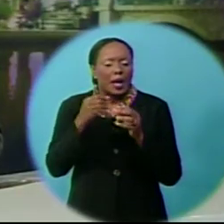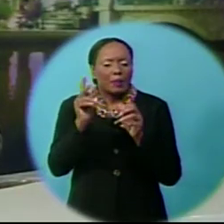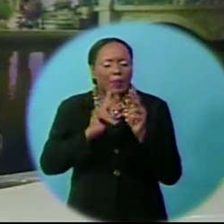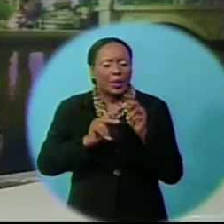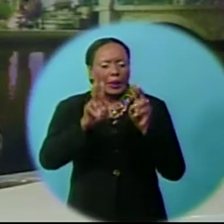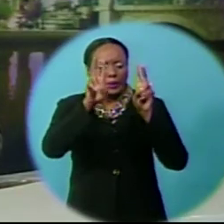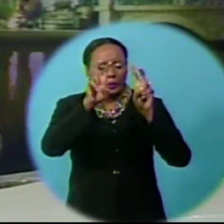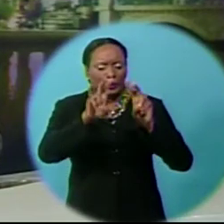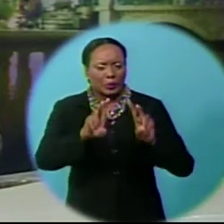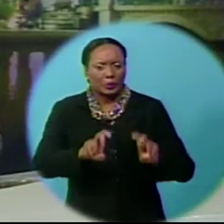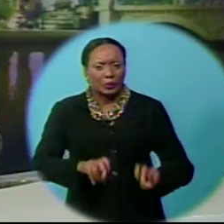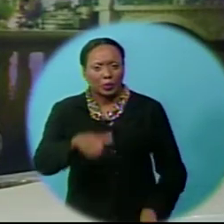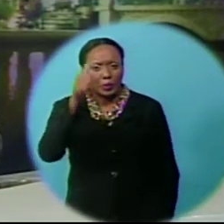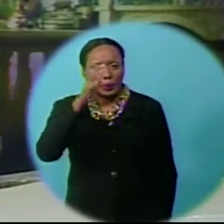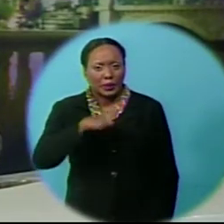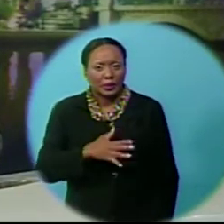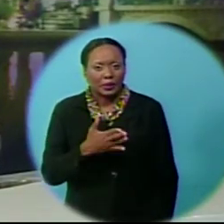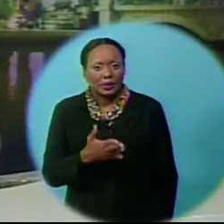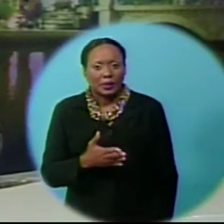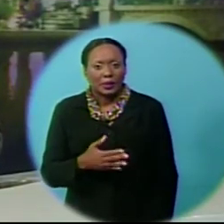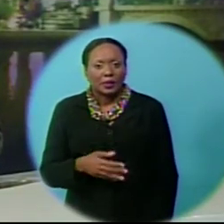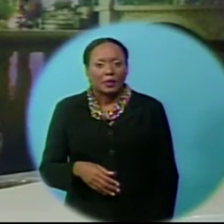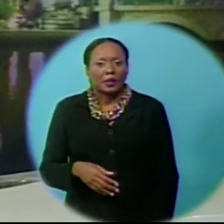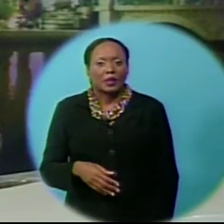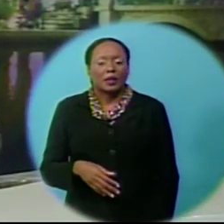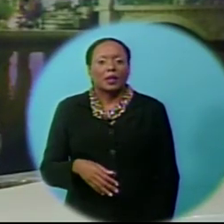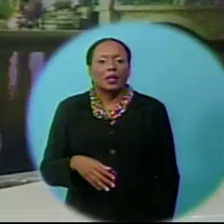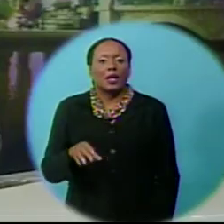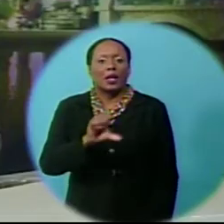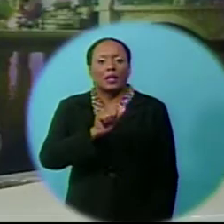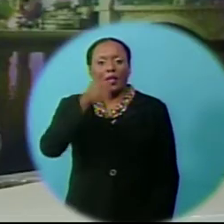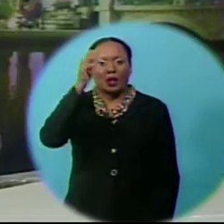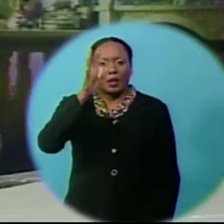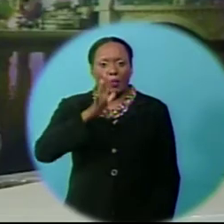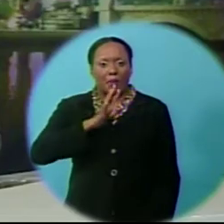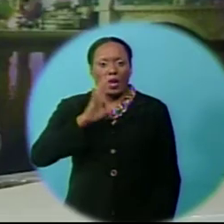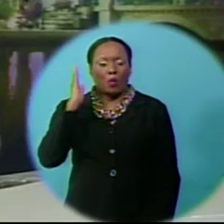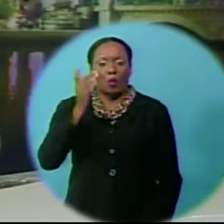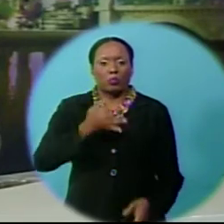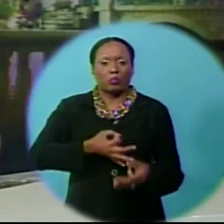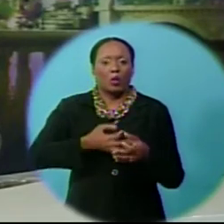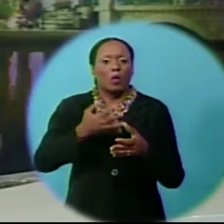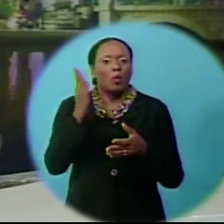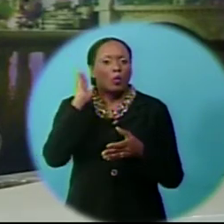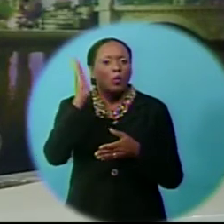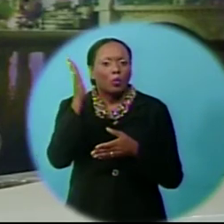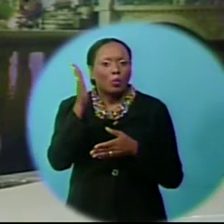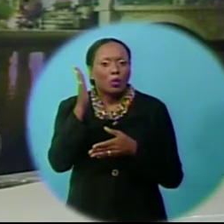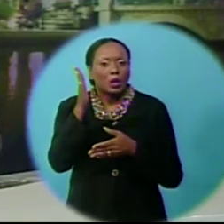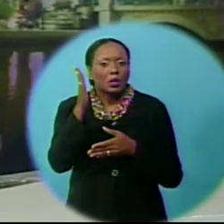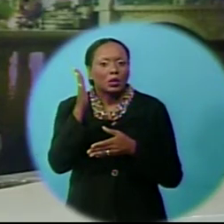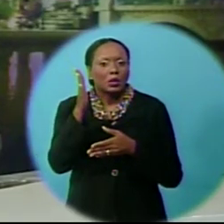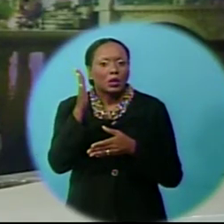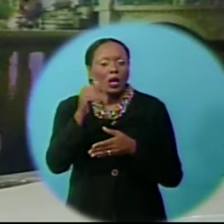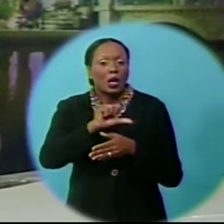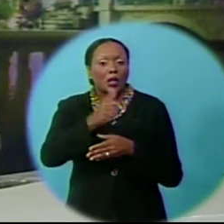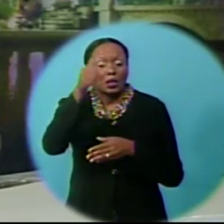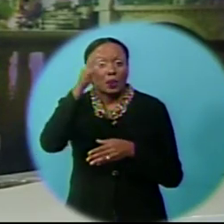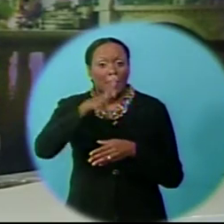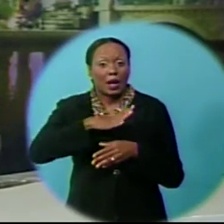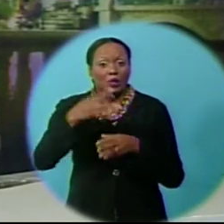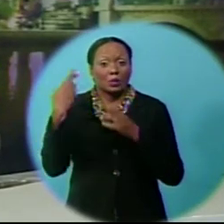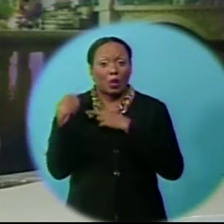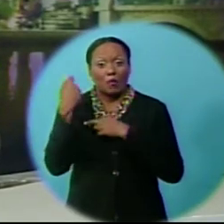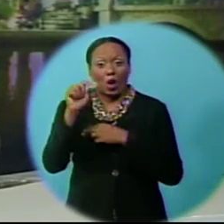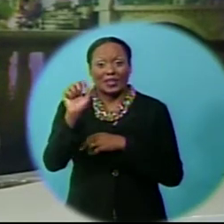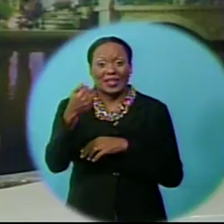in command, Jerome Valcke, the FIFA Secretary General, has been identified in news reports as responsible for a $10